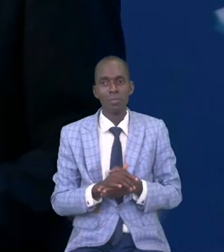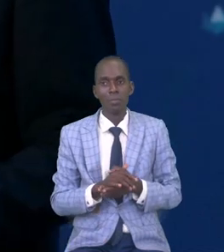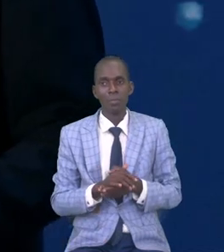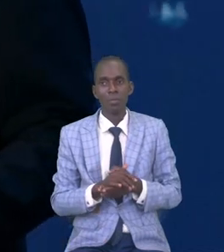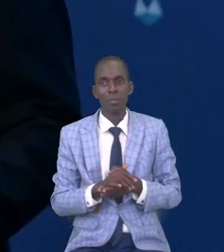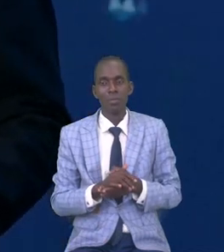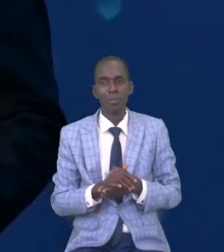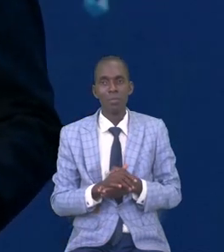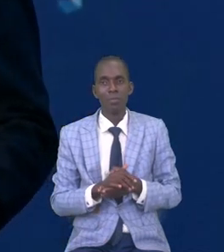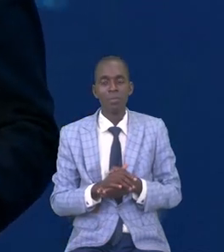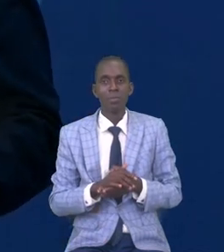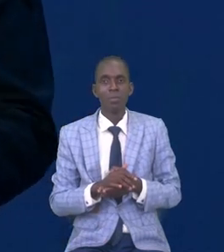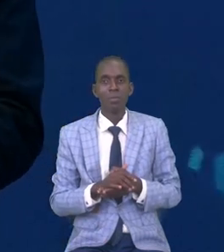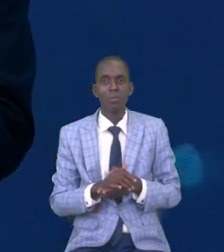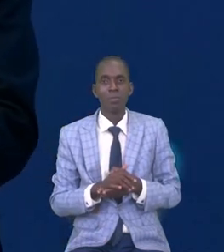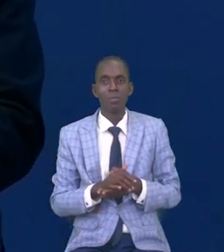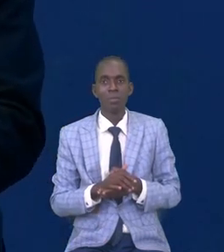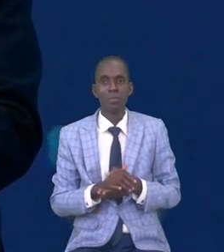let's be fast.